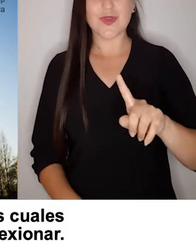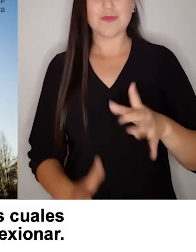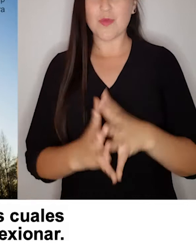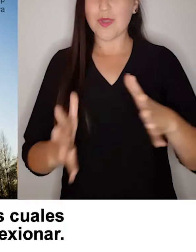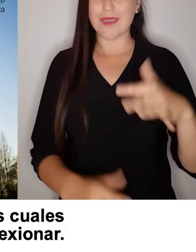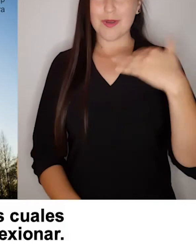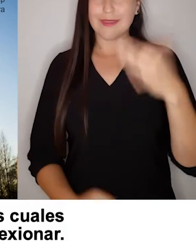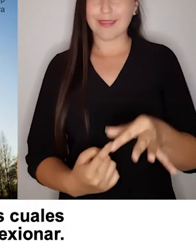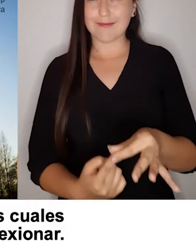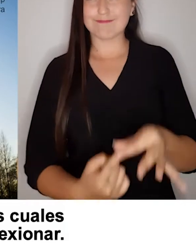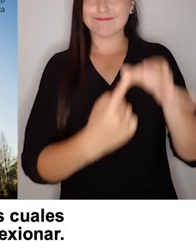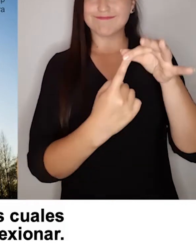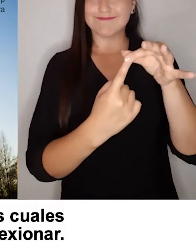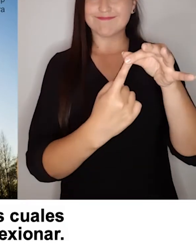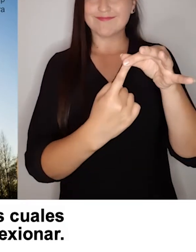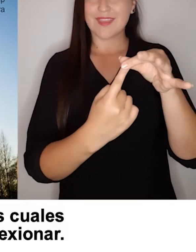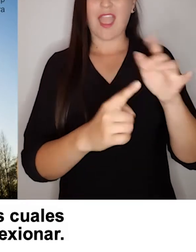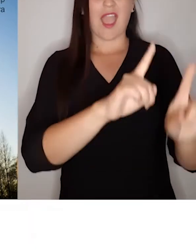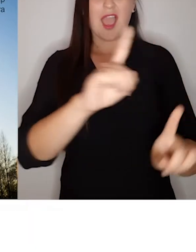prioritize time to reflect upon.